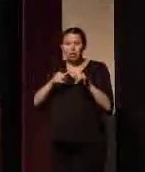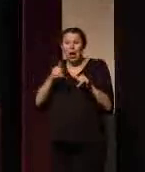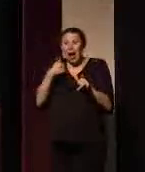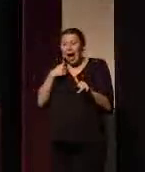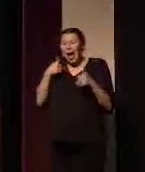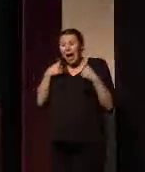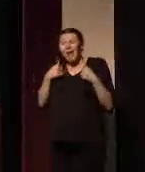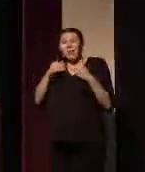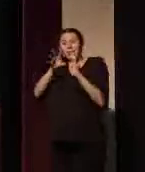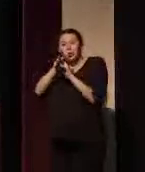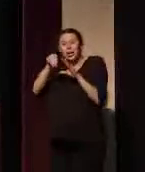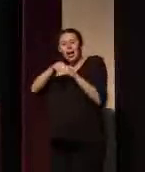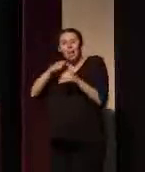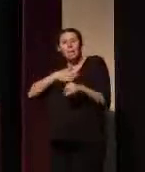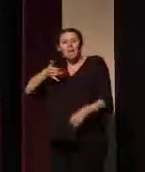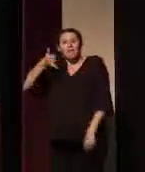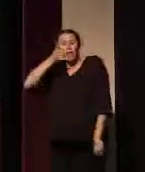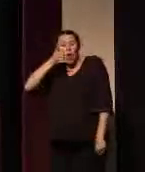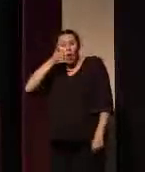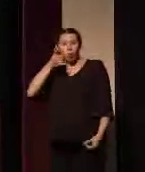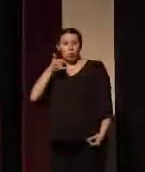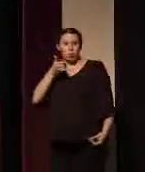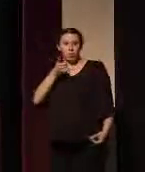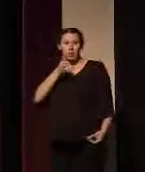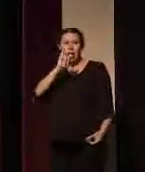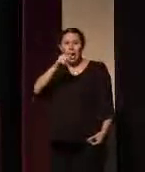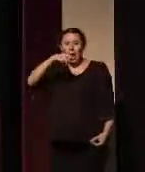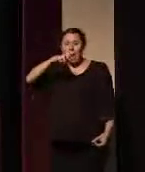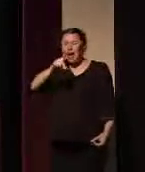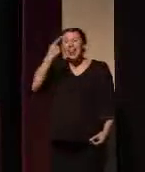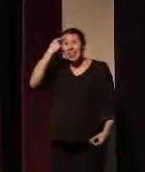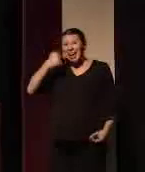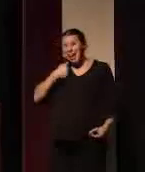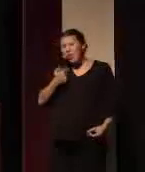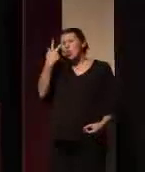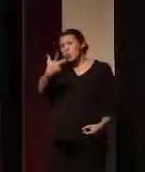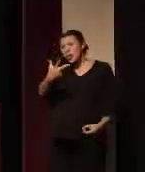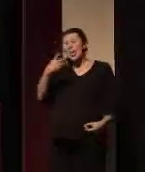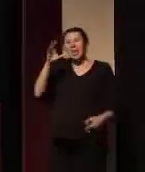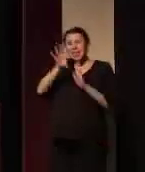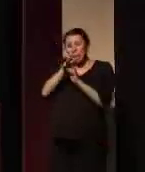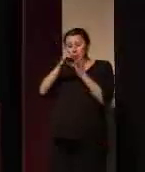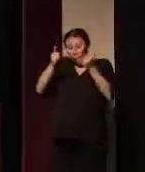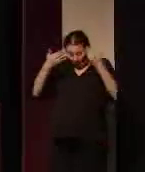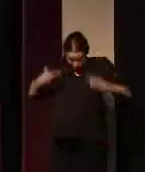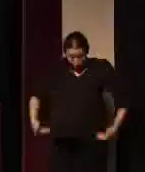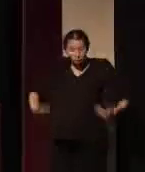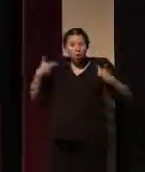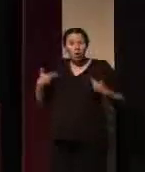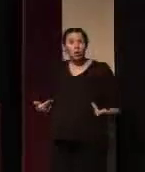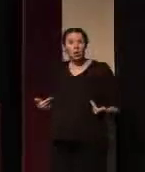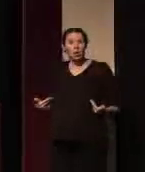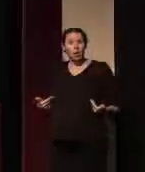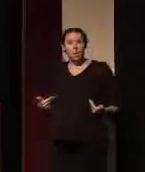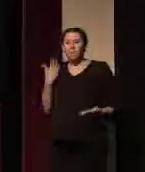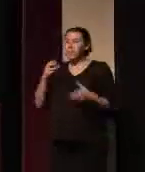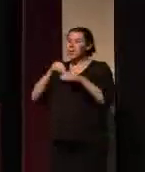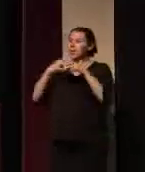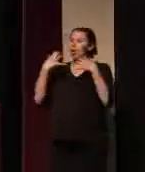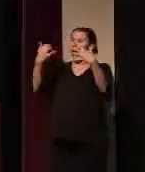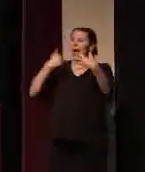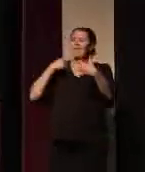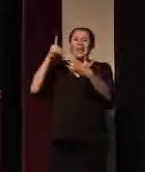on my phone, I have one on my iPad. I think I have three on me right now, okay? Probably in this audience,